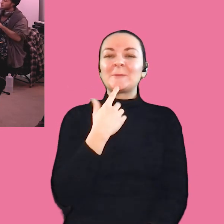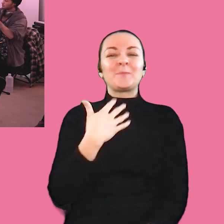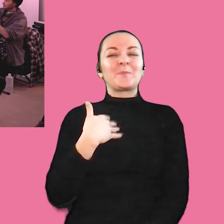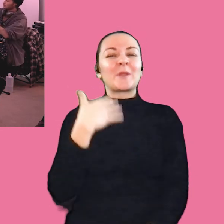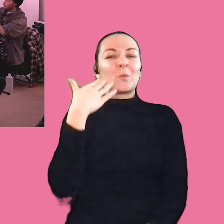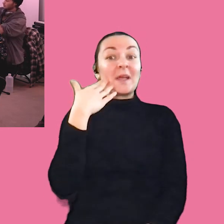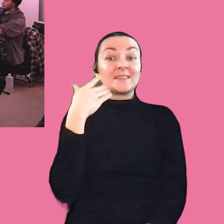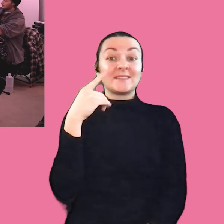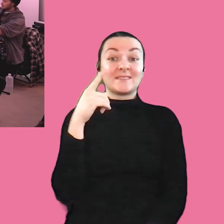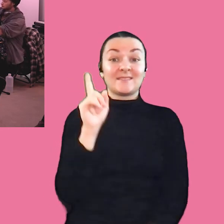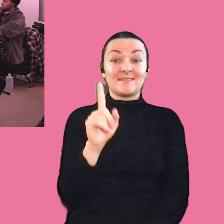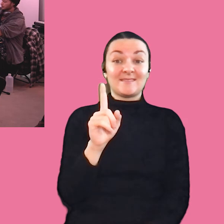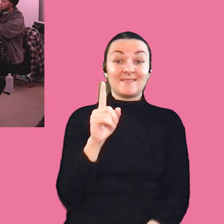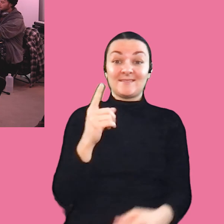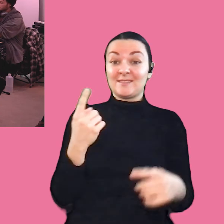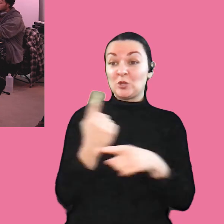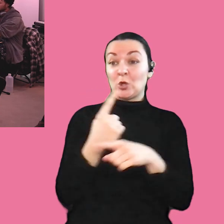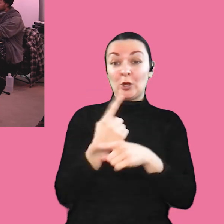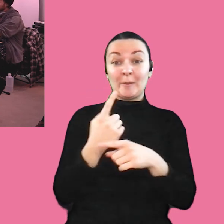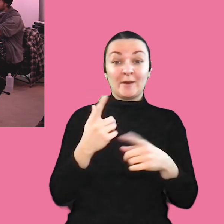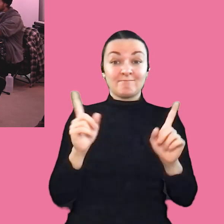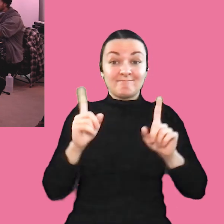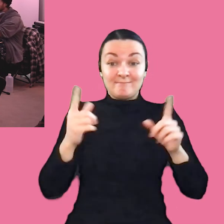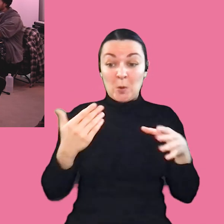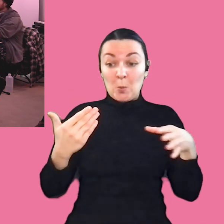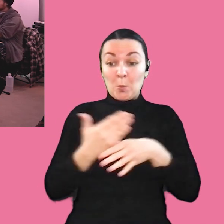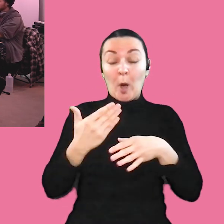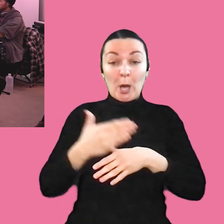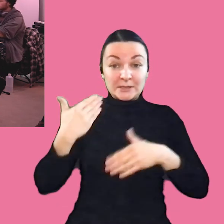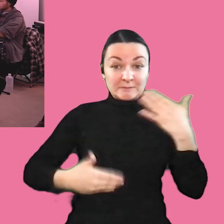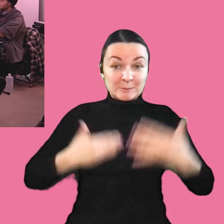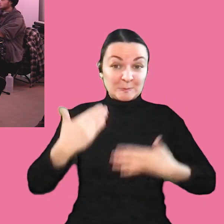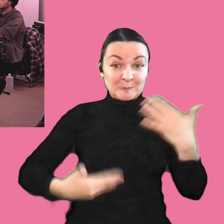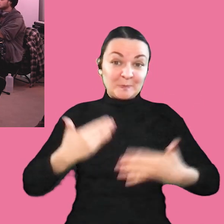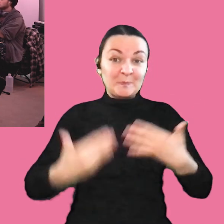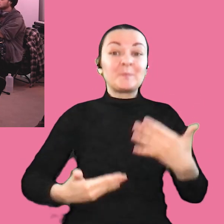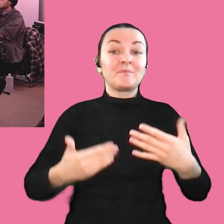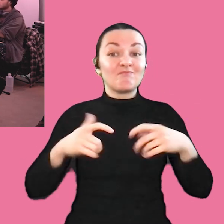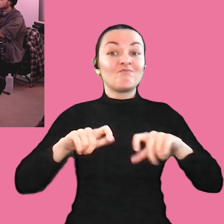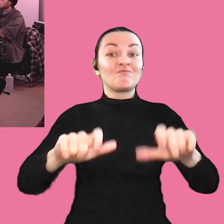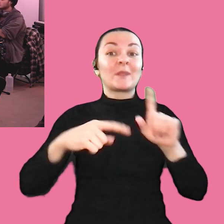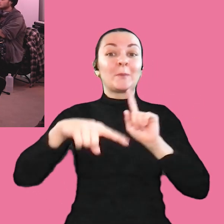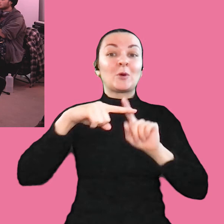So when we're talking about all these things that have worked for me, that's what hope is. So